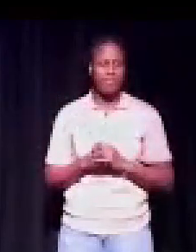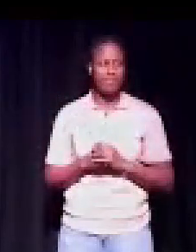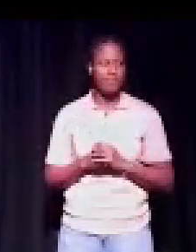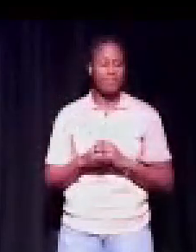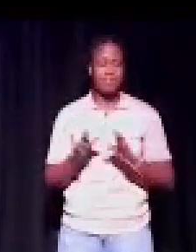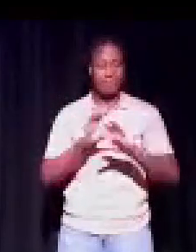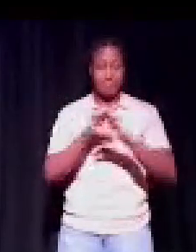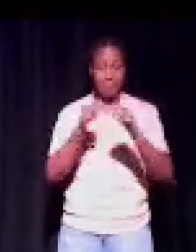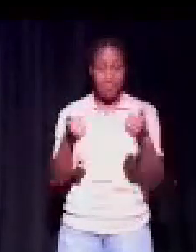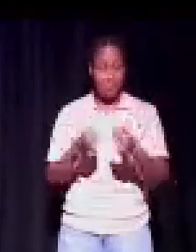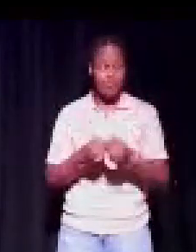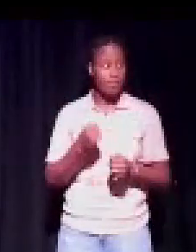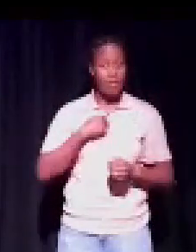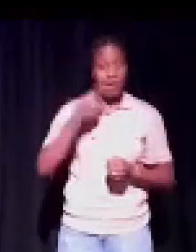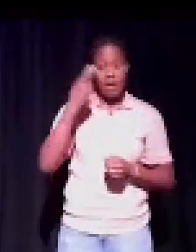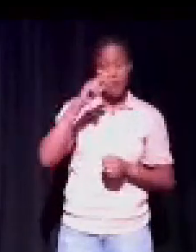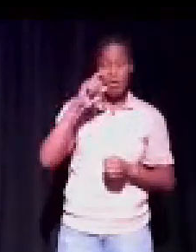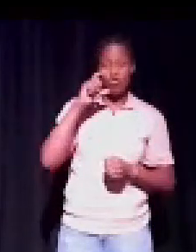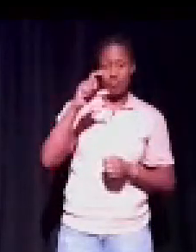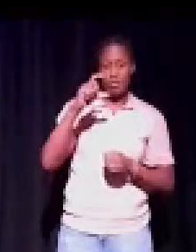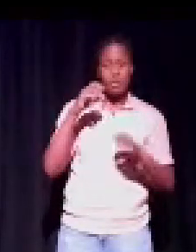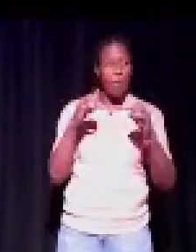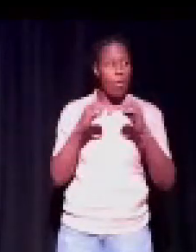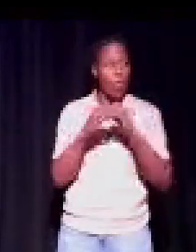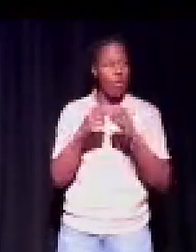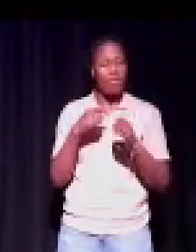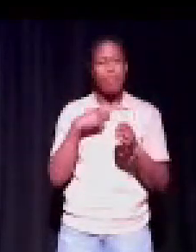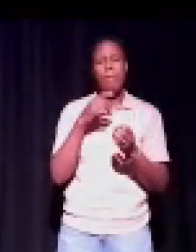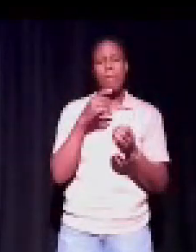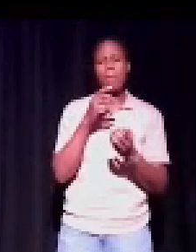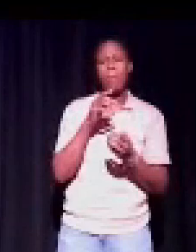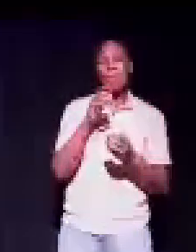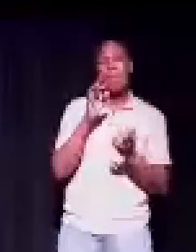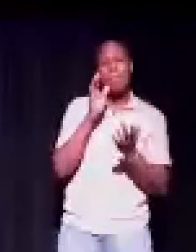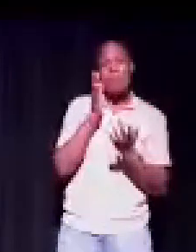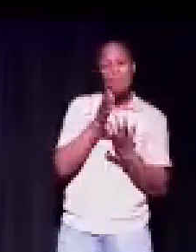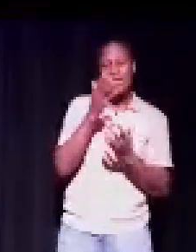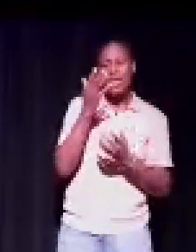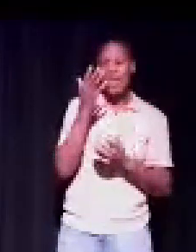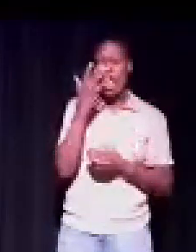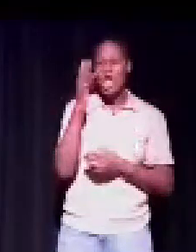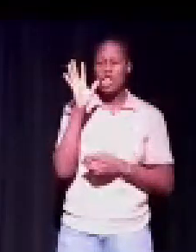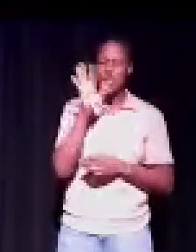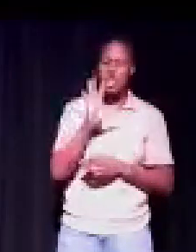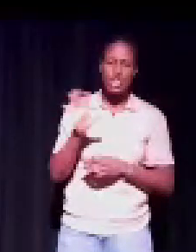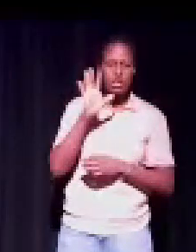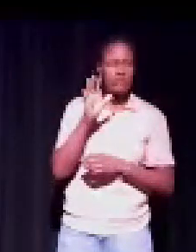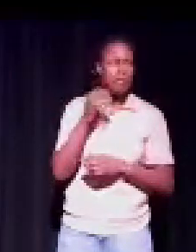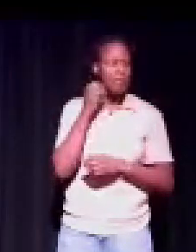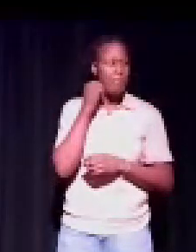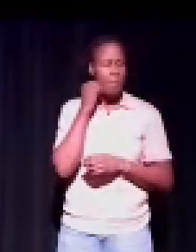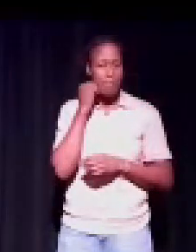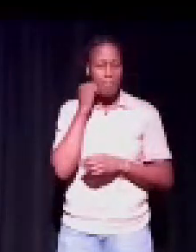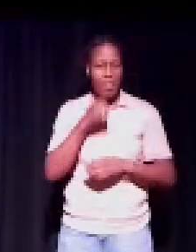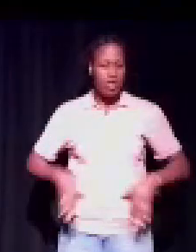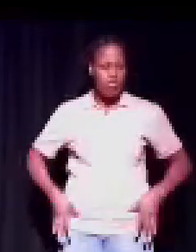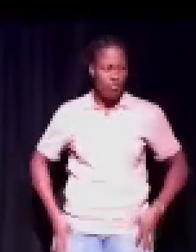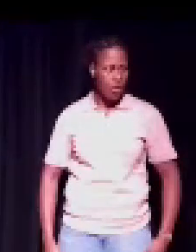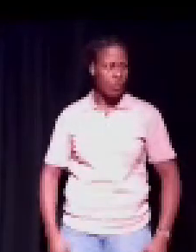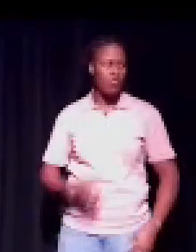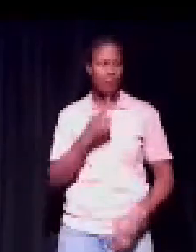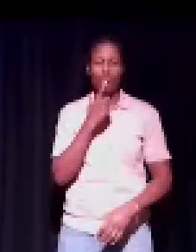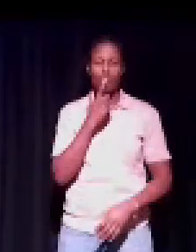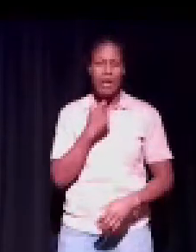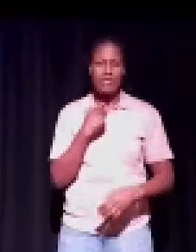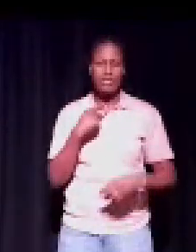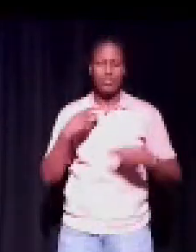Hello everyone, so my name's Chris Ball. I'm a middle-aged man wearing a red jumper, black trousers, brown shoes, sort of a